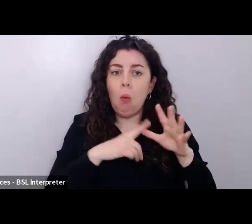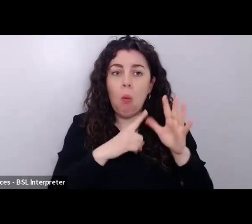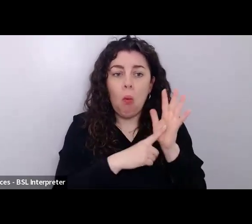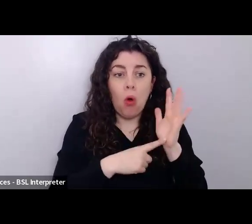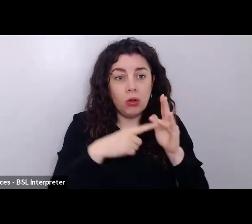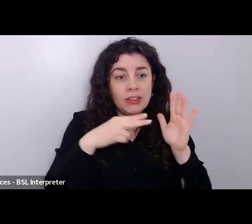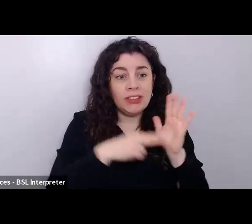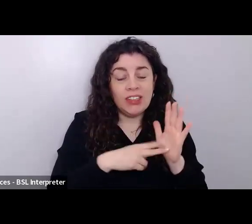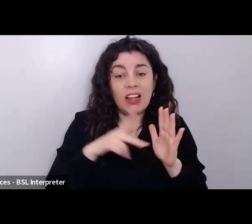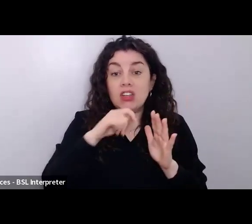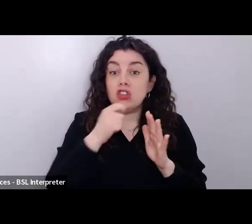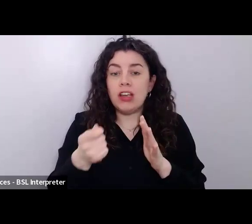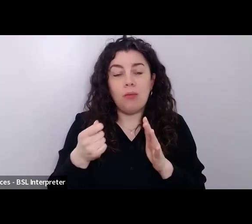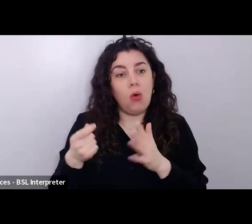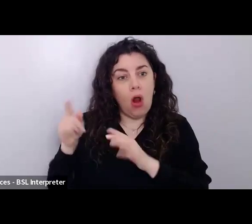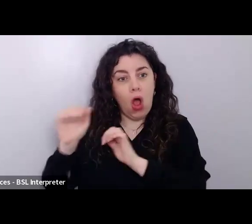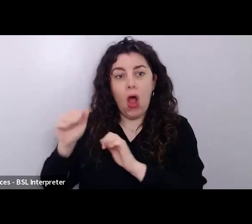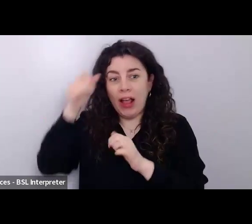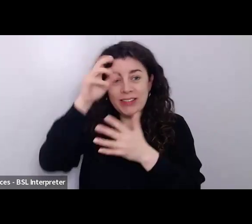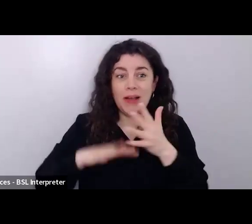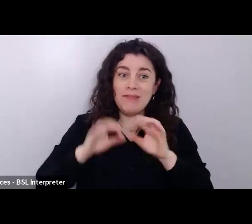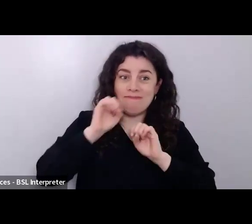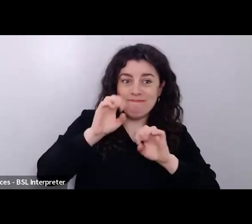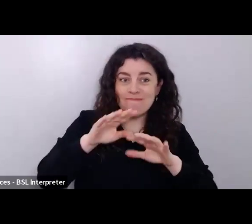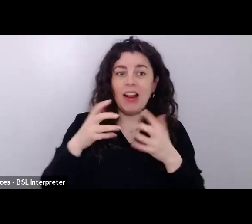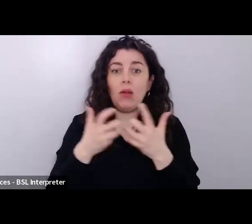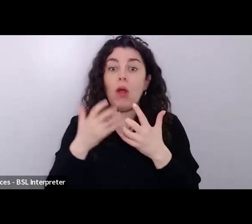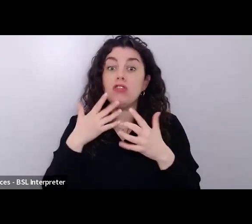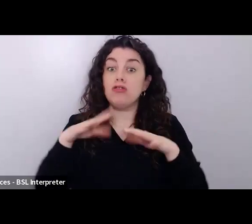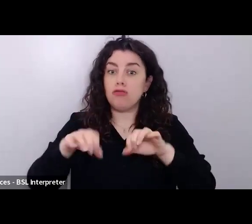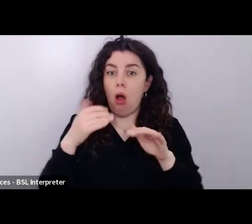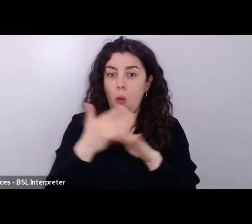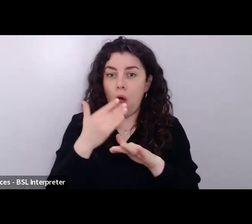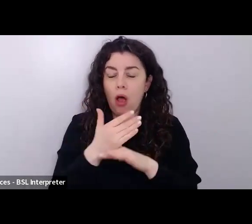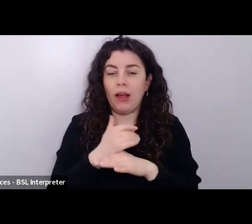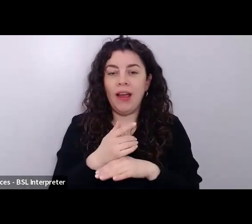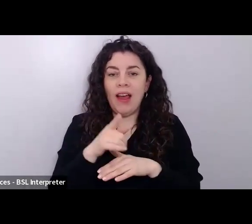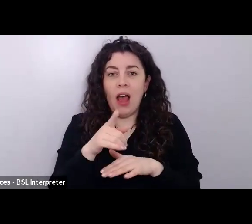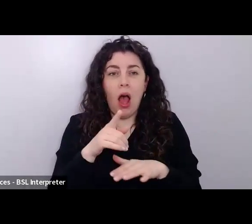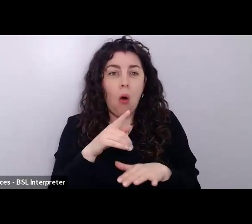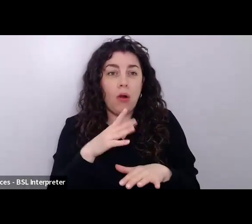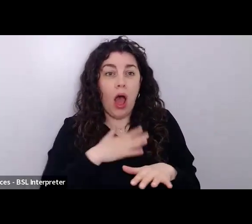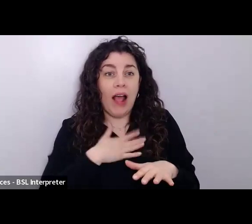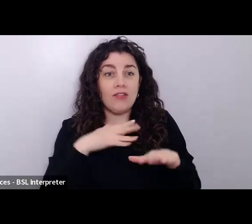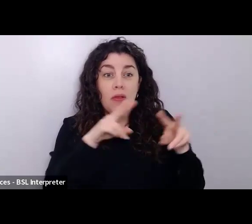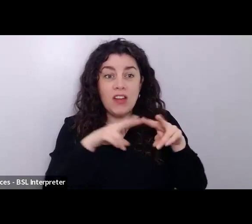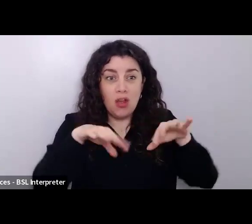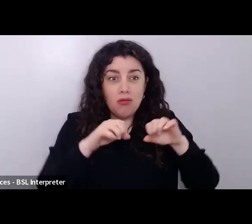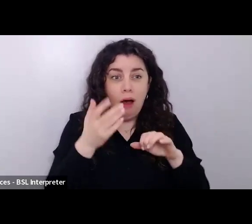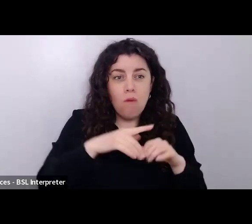as she transitioned into work. So I think we're trying to start the video from 1:40 if possible.